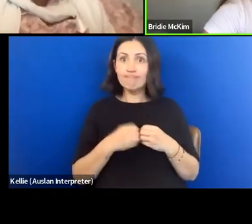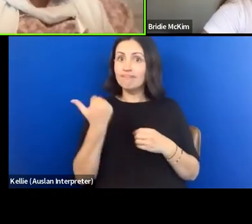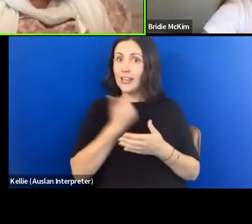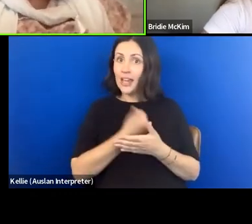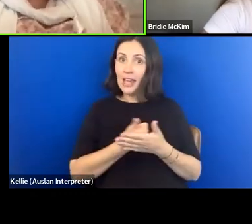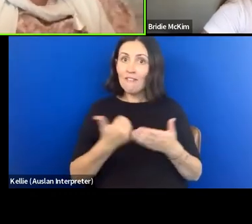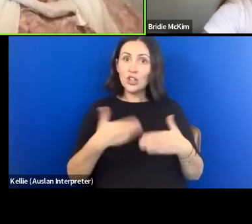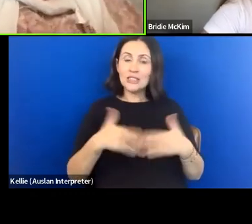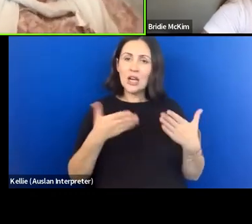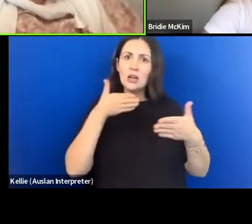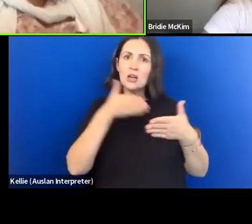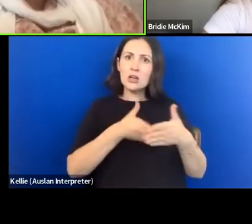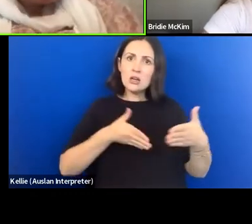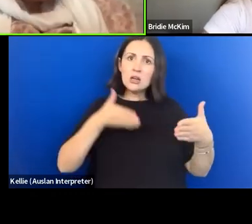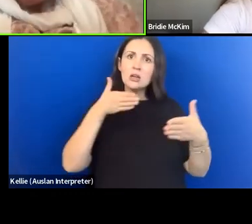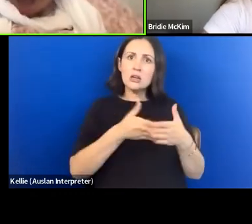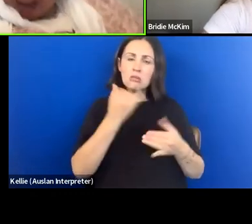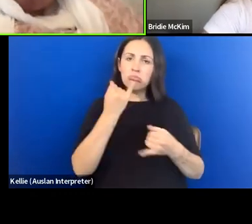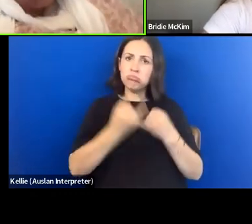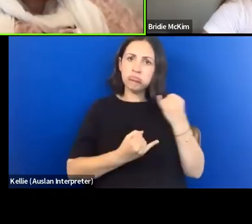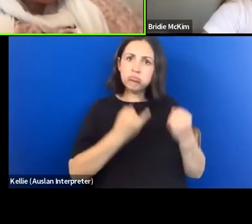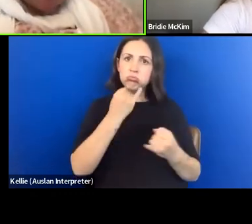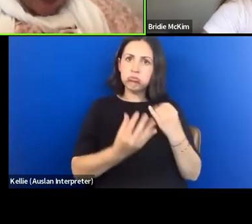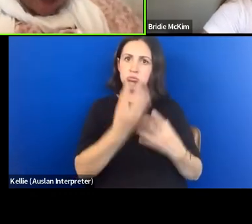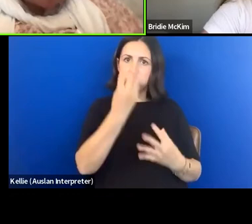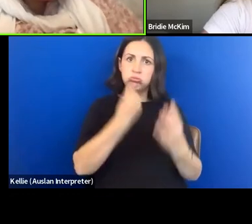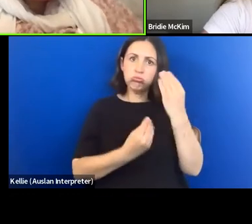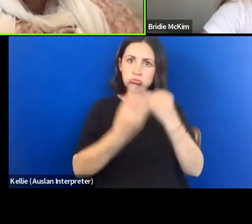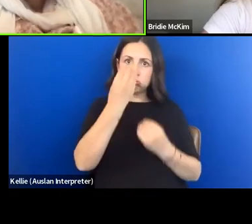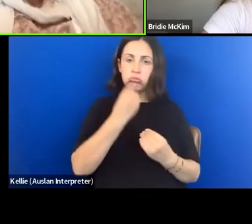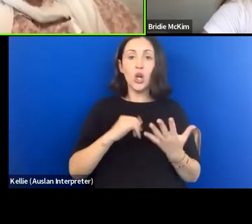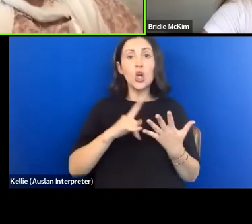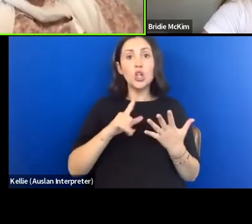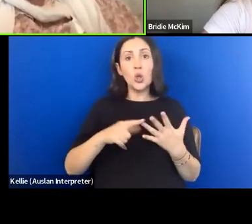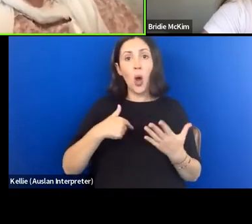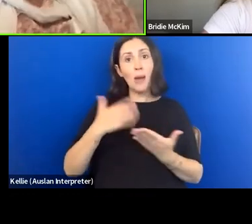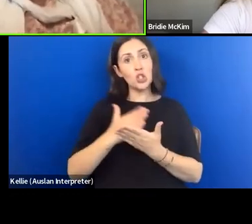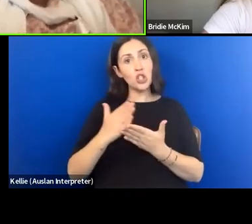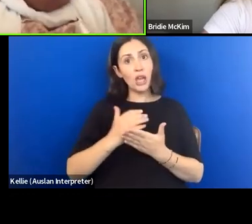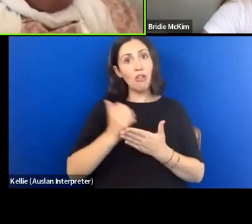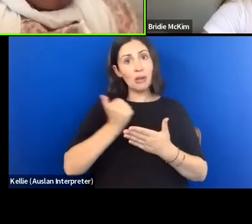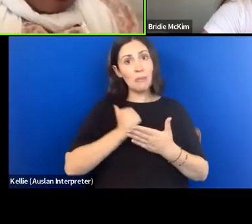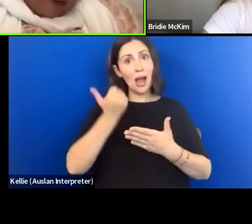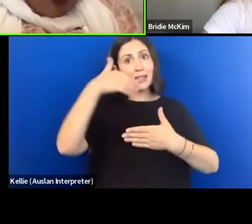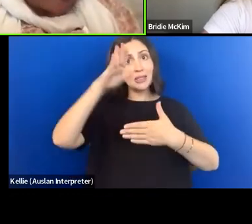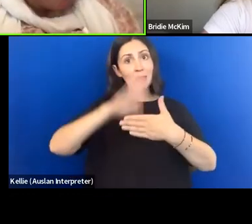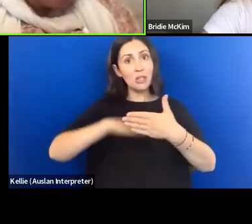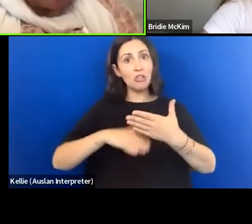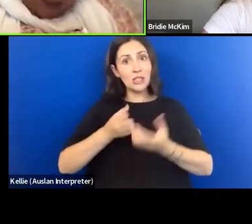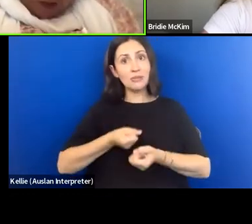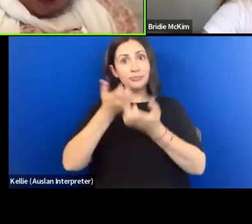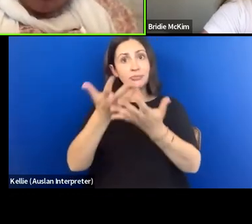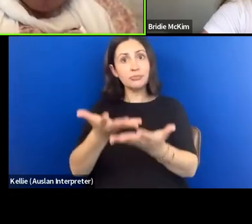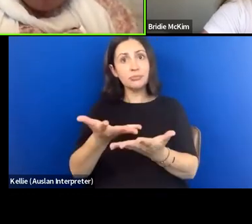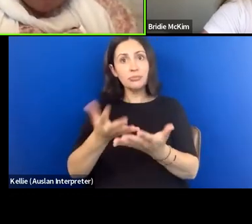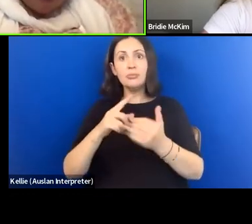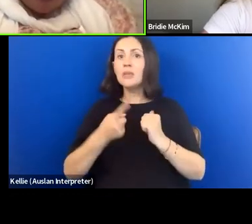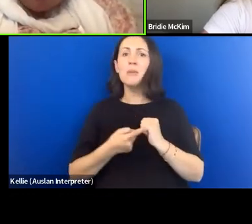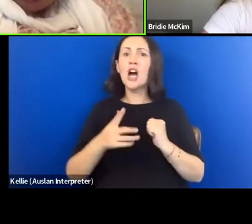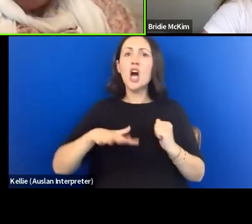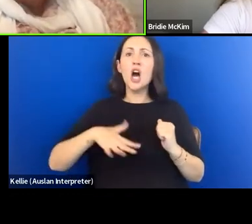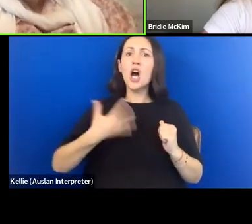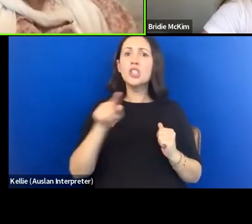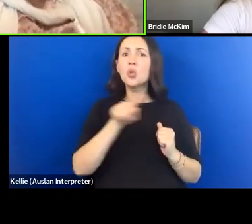ongoing process. So I'm saying all these things, but I don't want anybody to